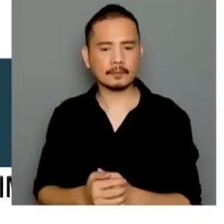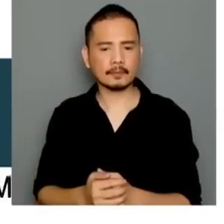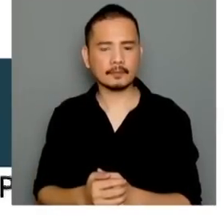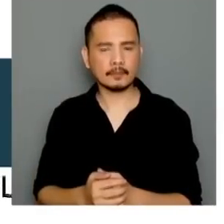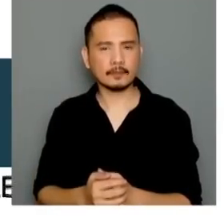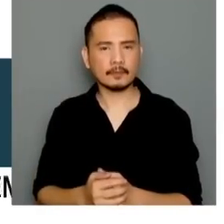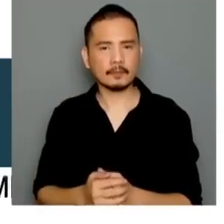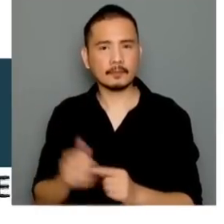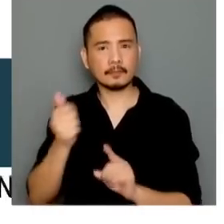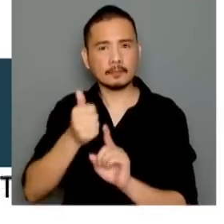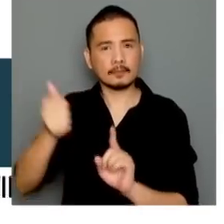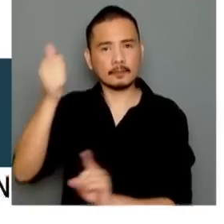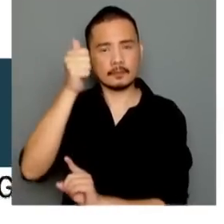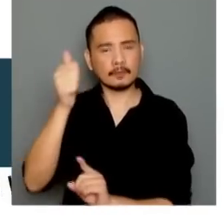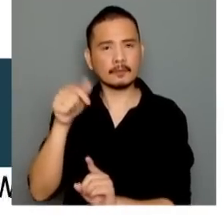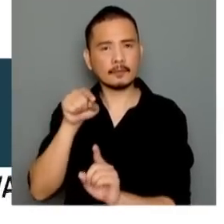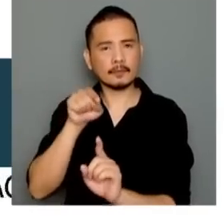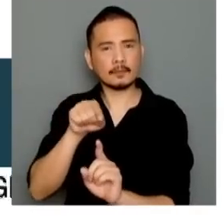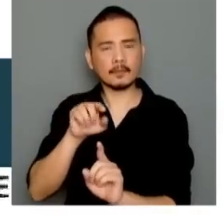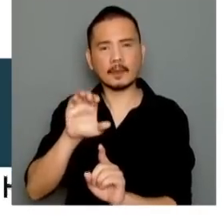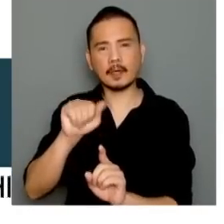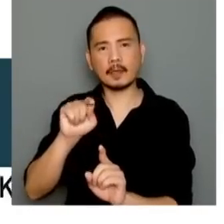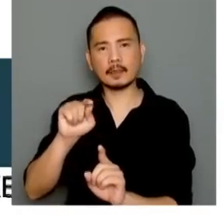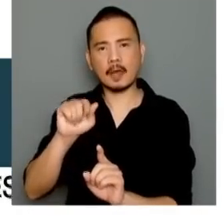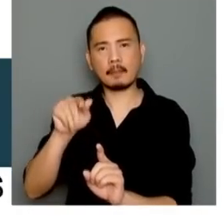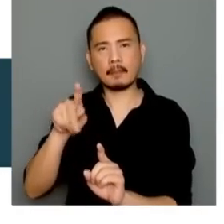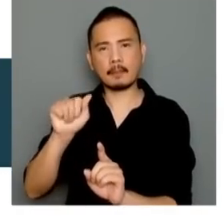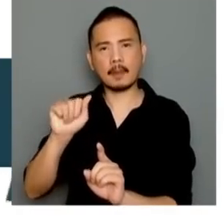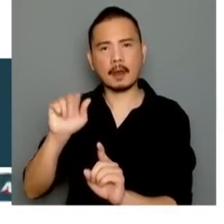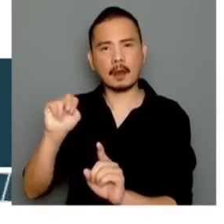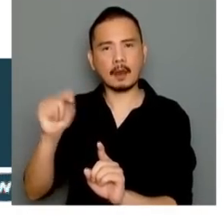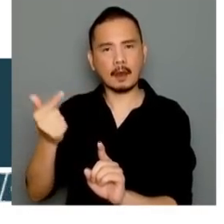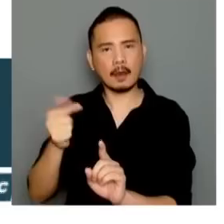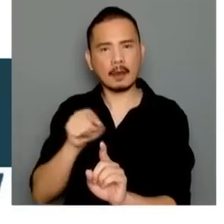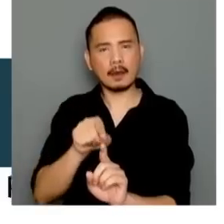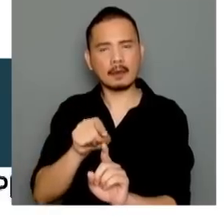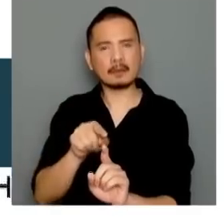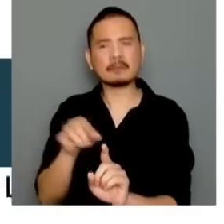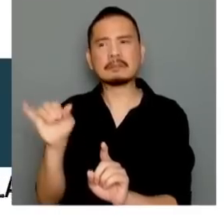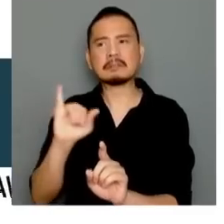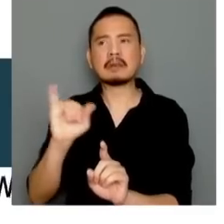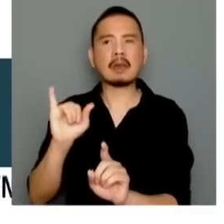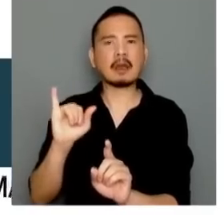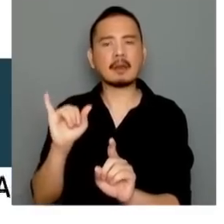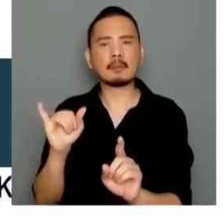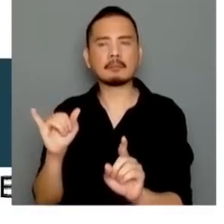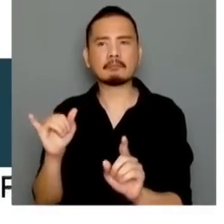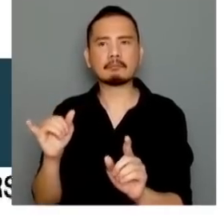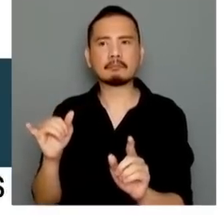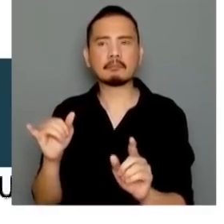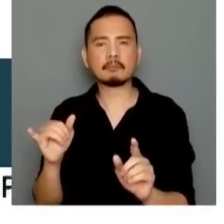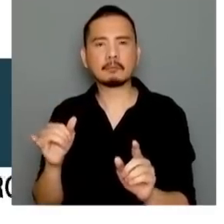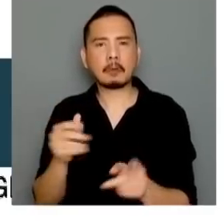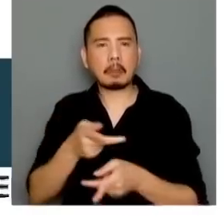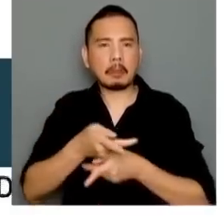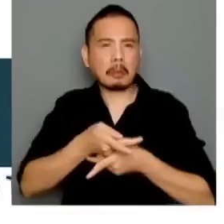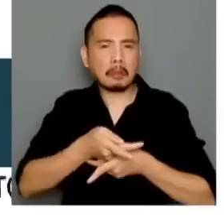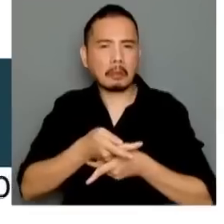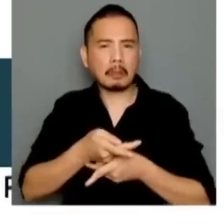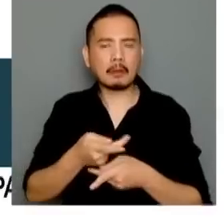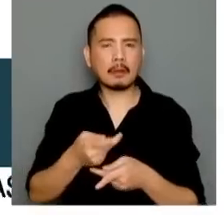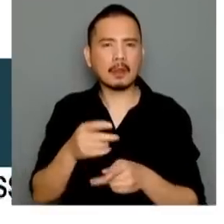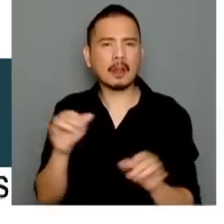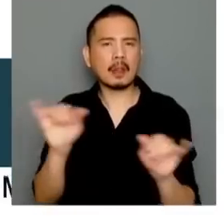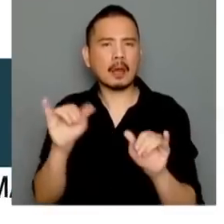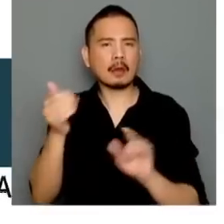Corps Chief Gerald Katapang, that he sort of acted like a god inside the NBP. Do